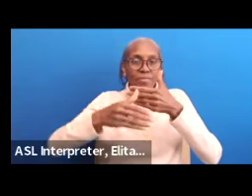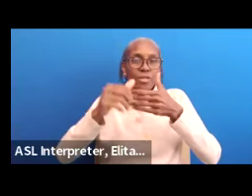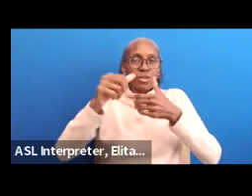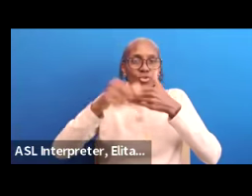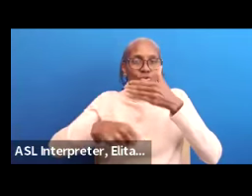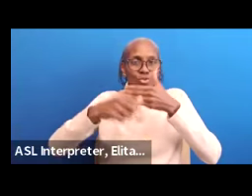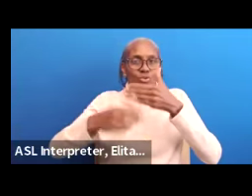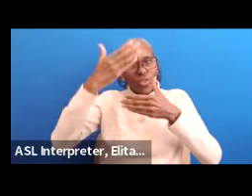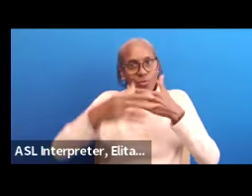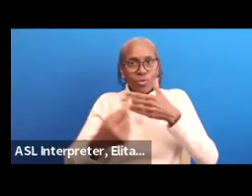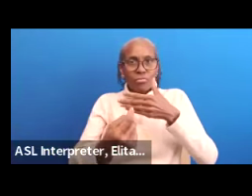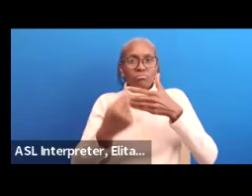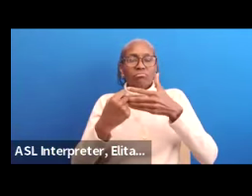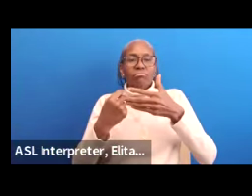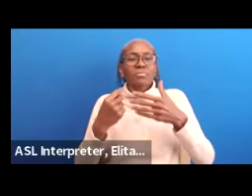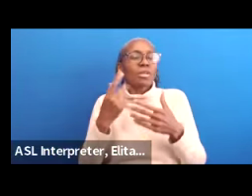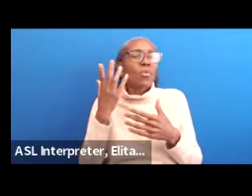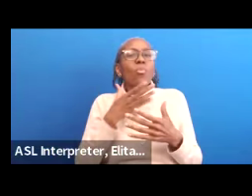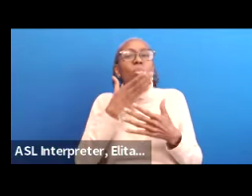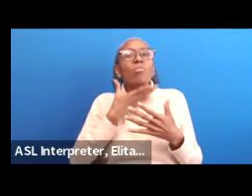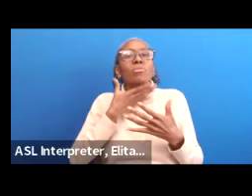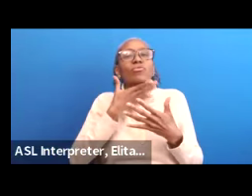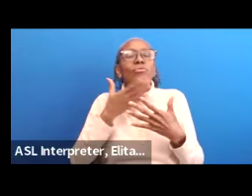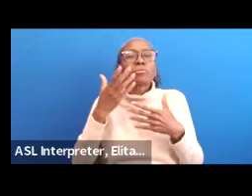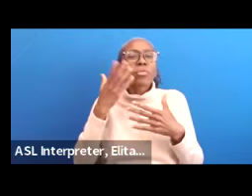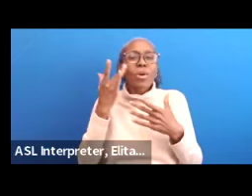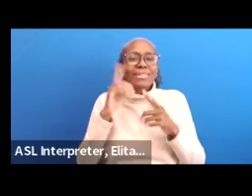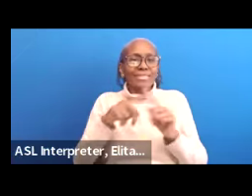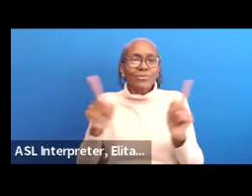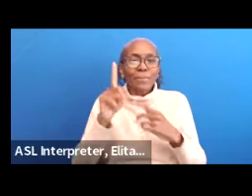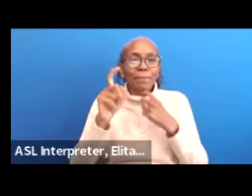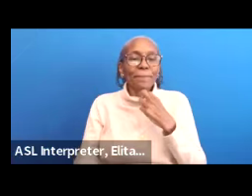surgeries through the front of their neck. So, what makes that difference?